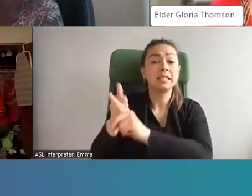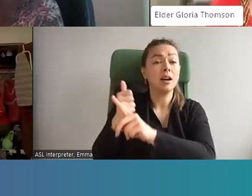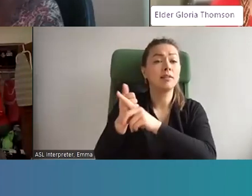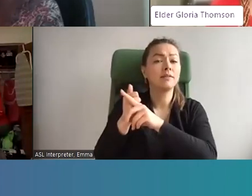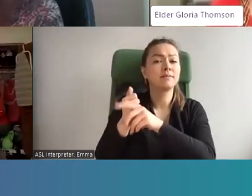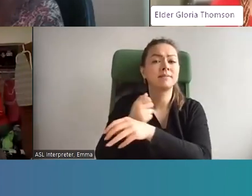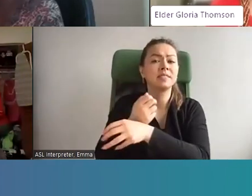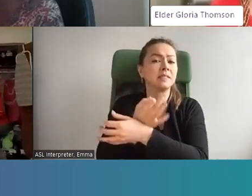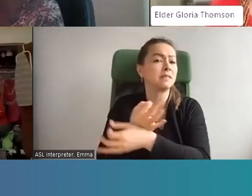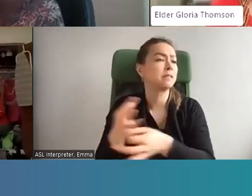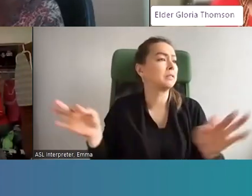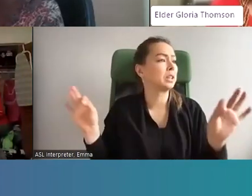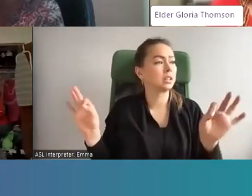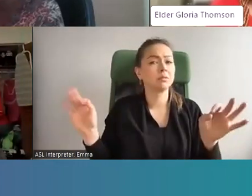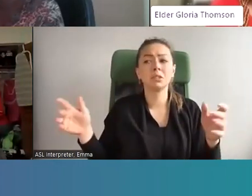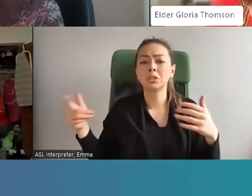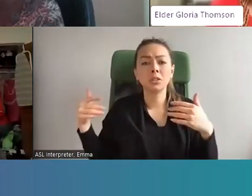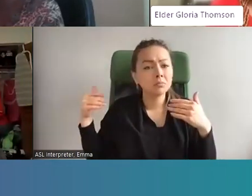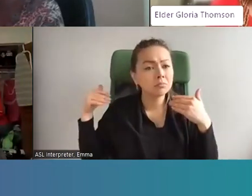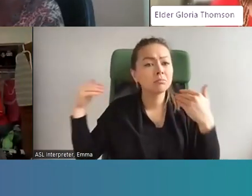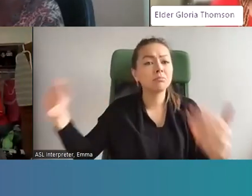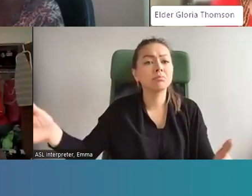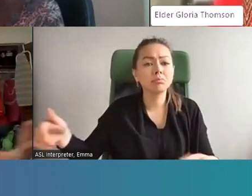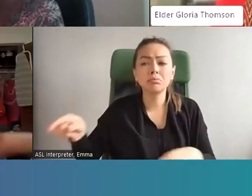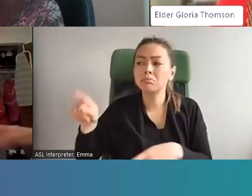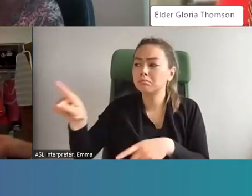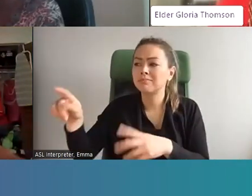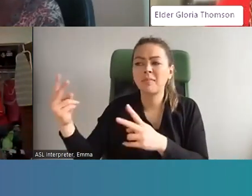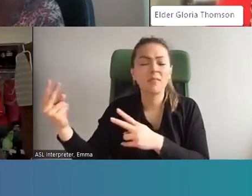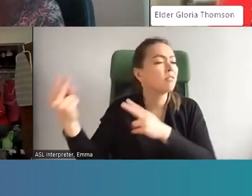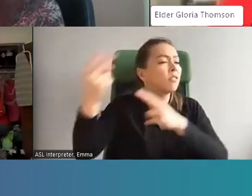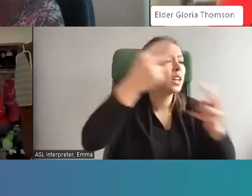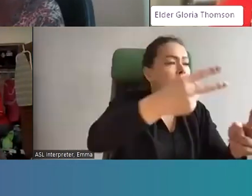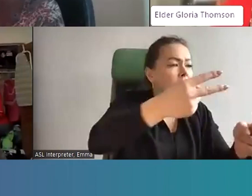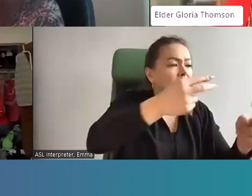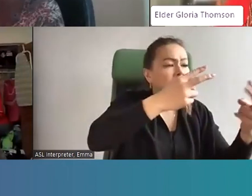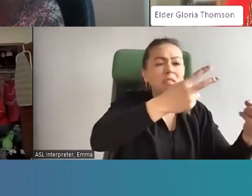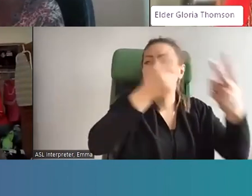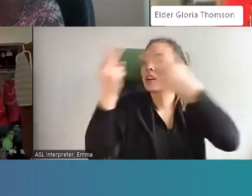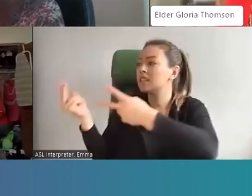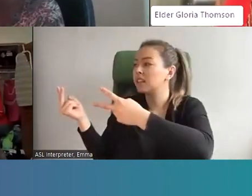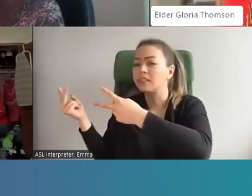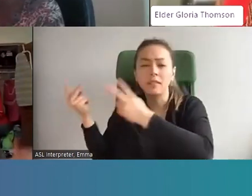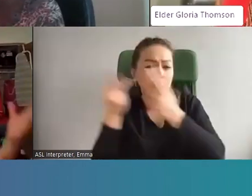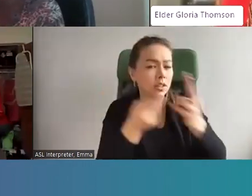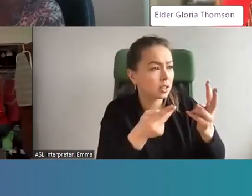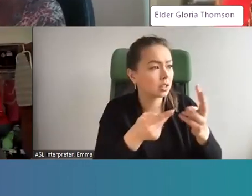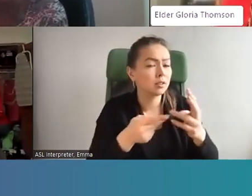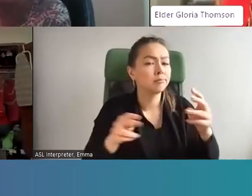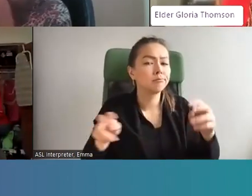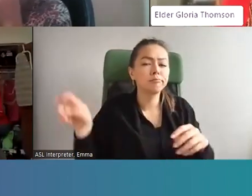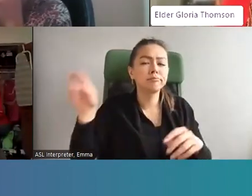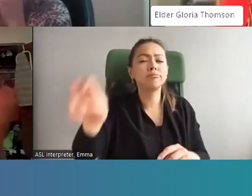of to go visiting one camp or another, and kind